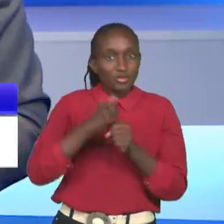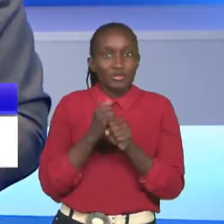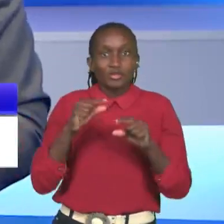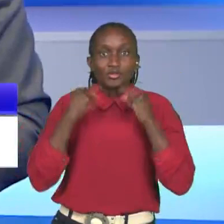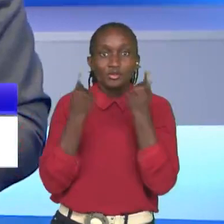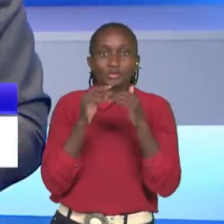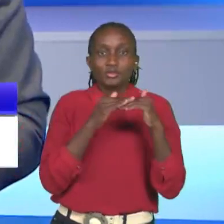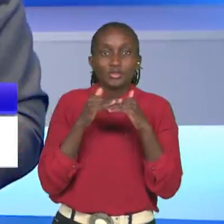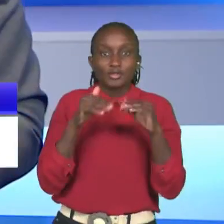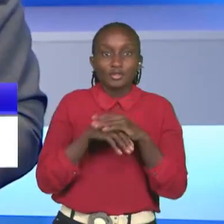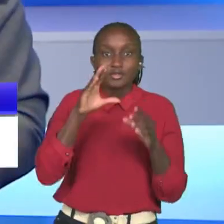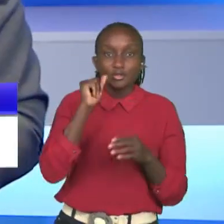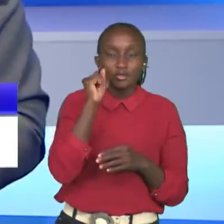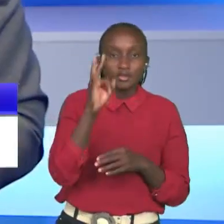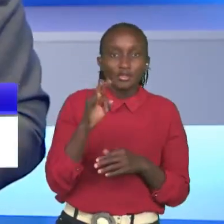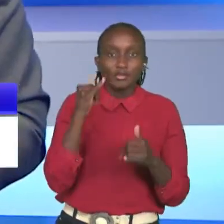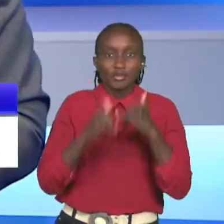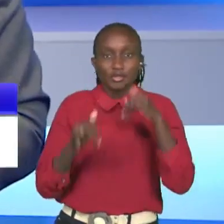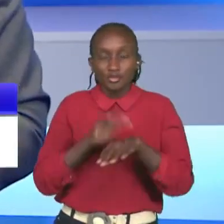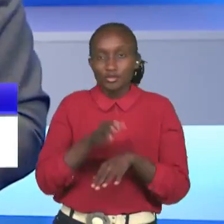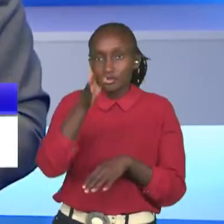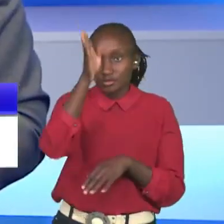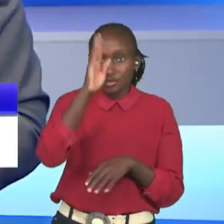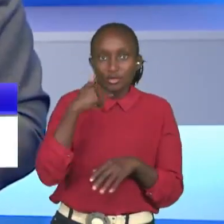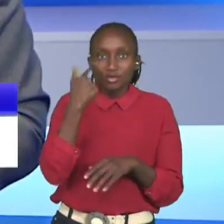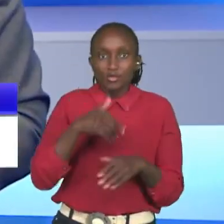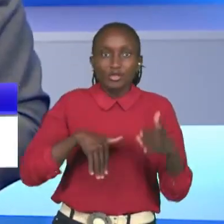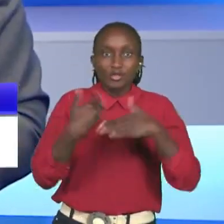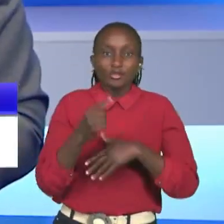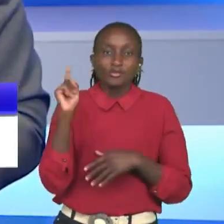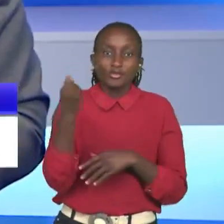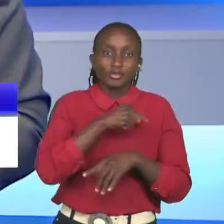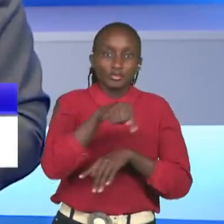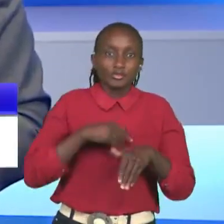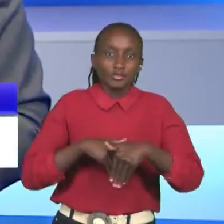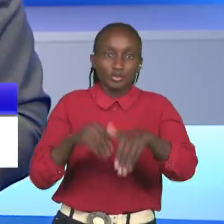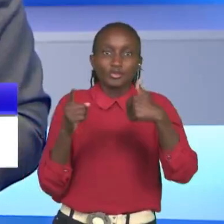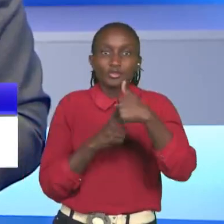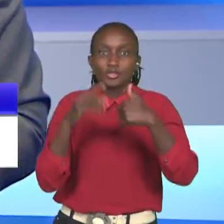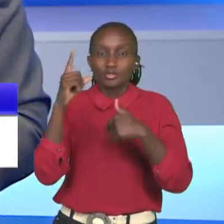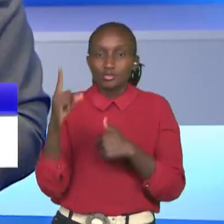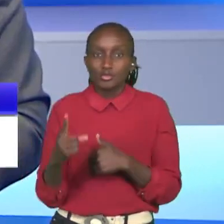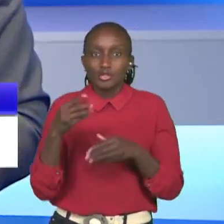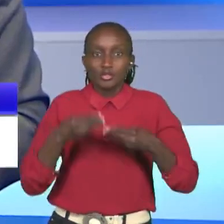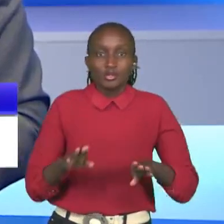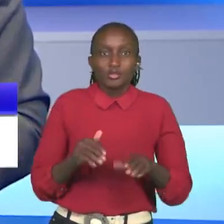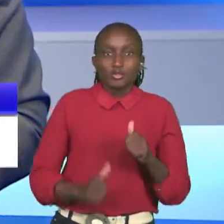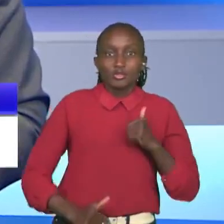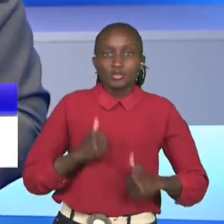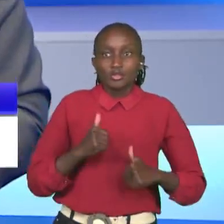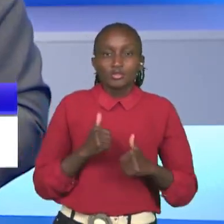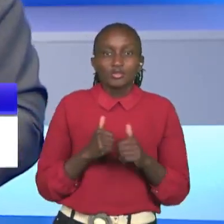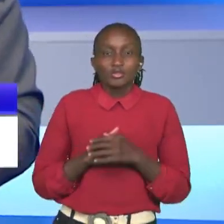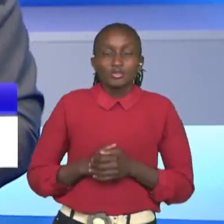the CAF Champions League ended on Sunday when they were knocked out of the first round following a 6-1 aggregate loss to Algeria's